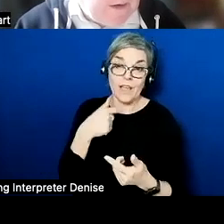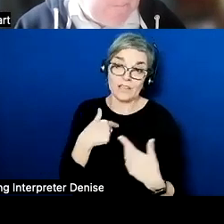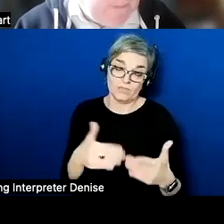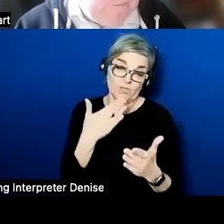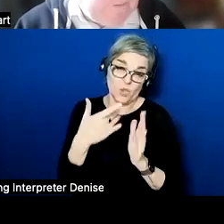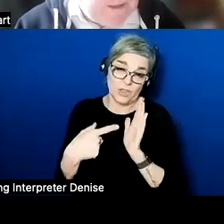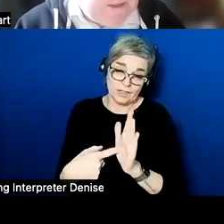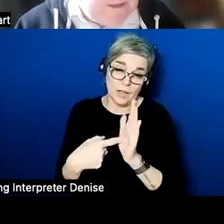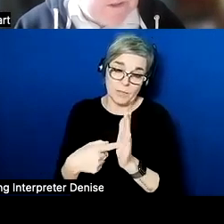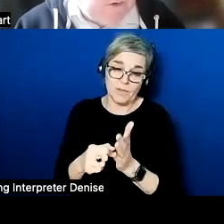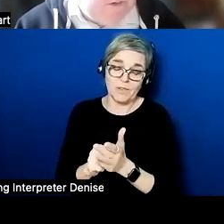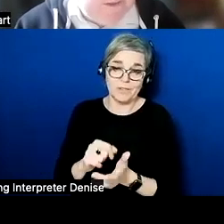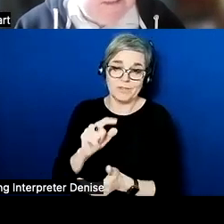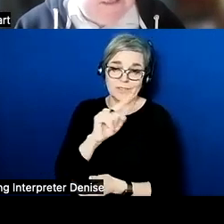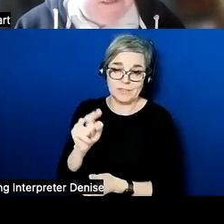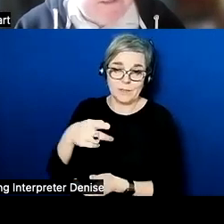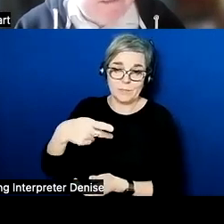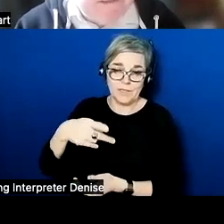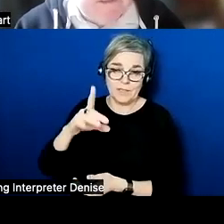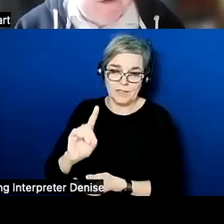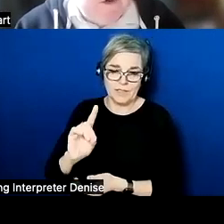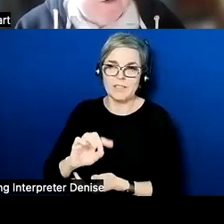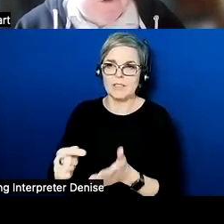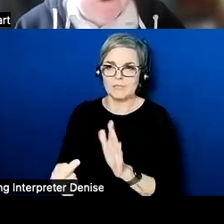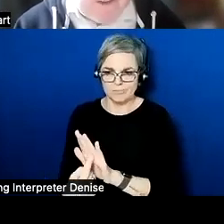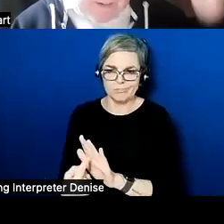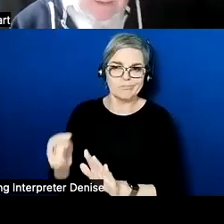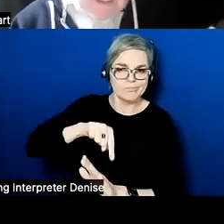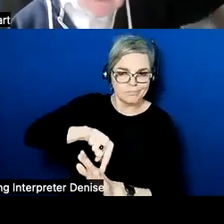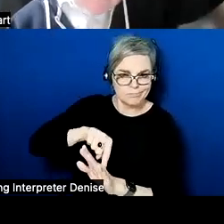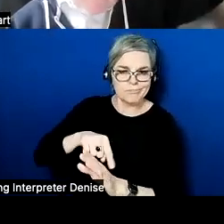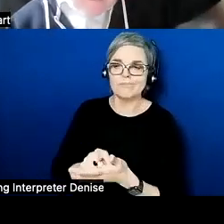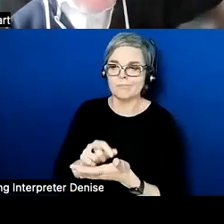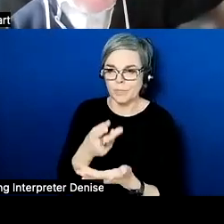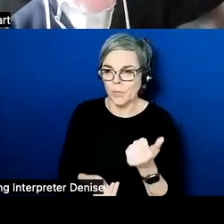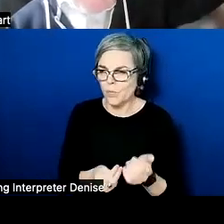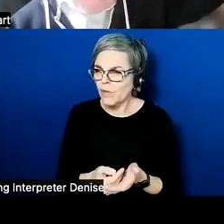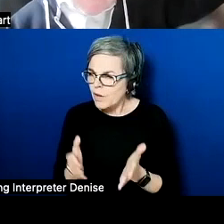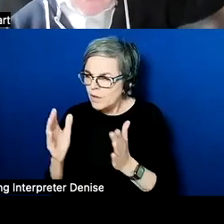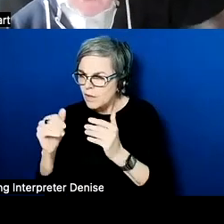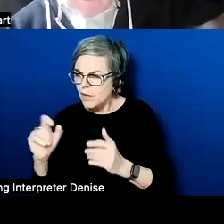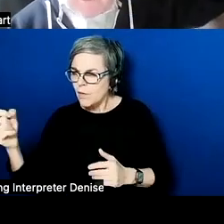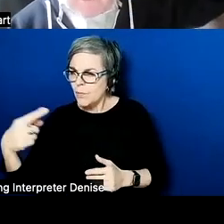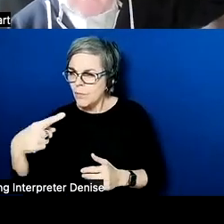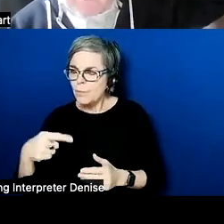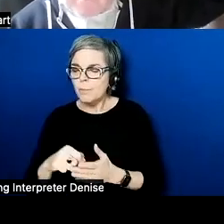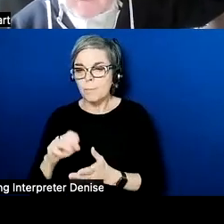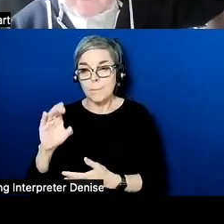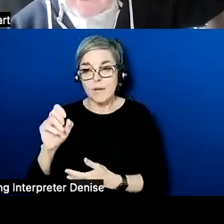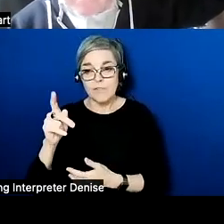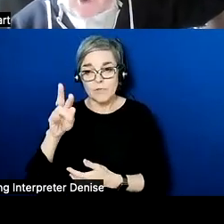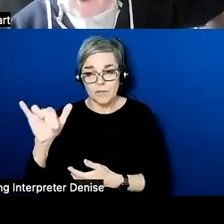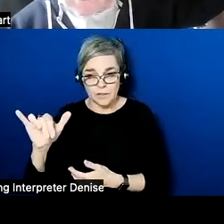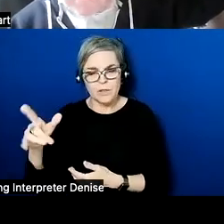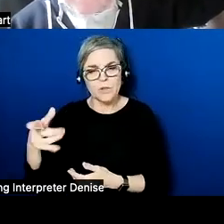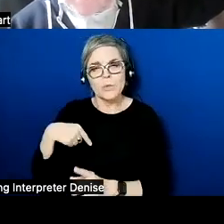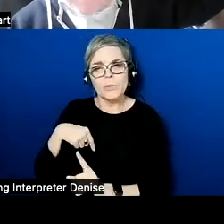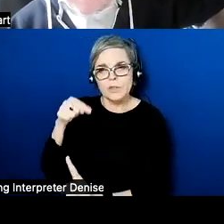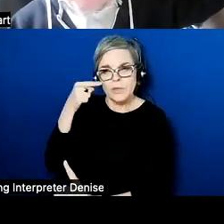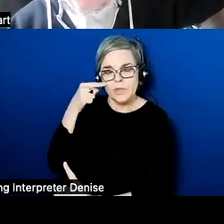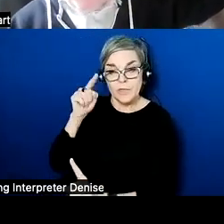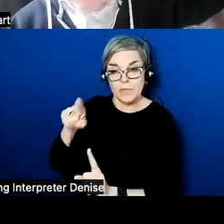here, Beverly. There must also be a need to consider not only a person's method of communication, but their methods of